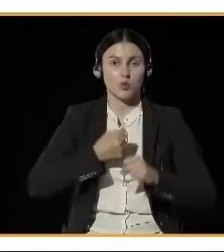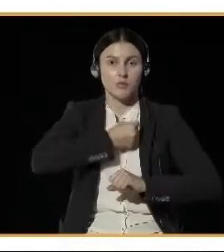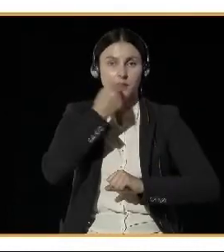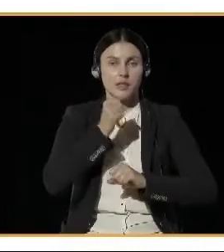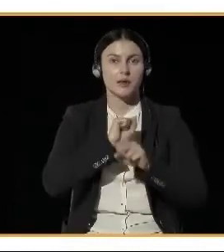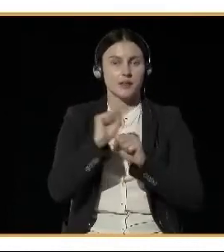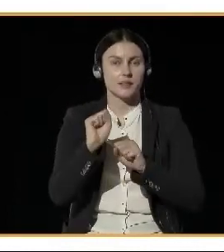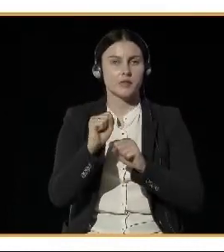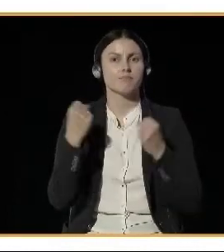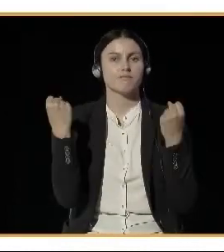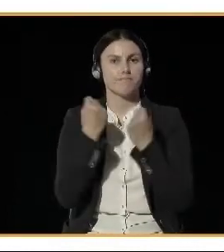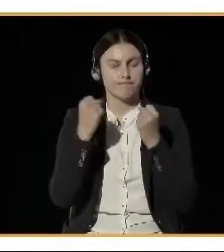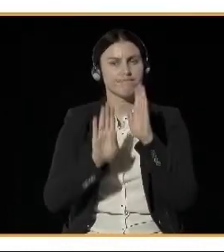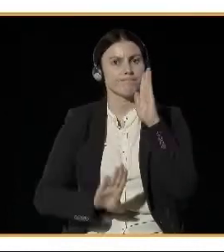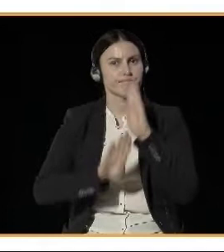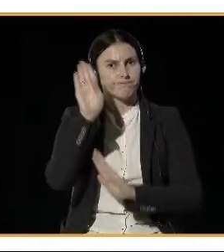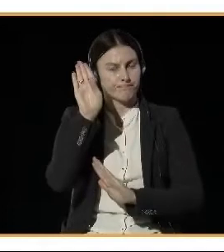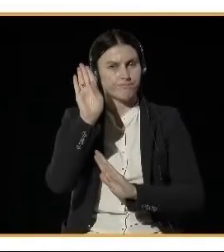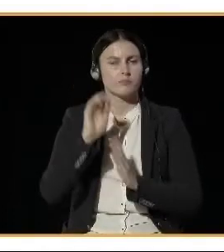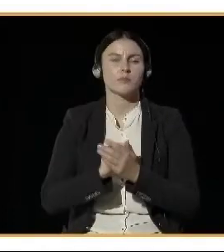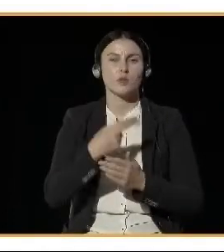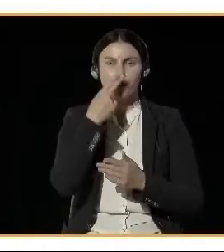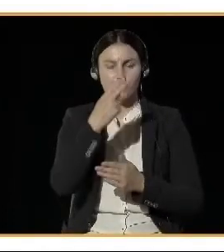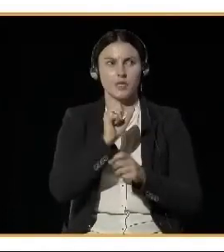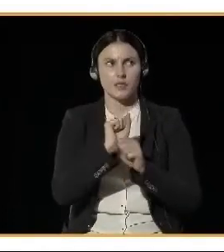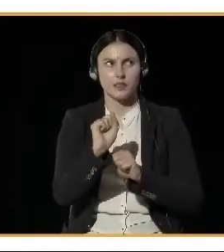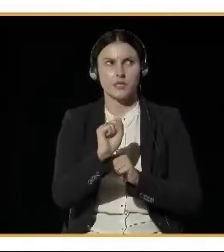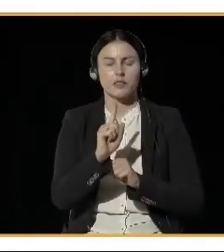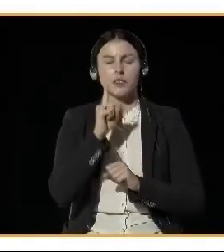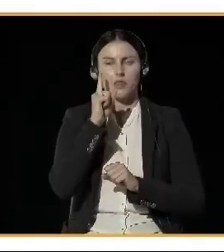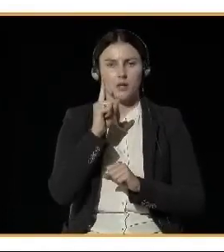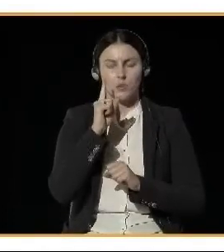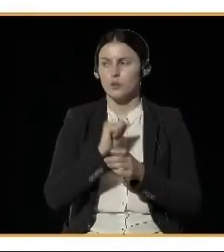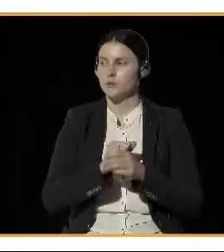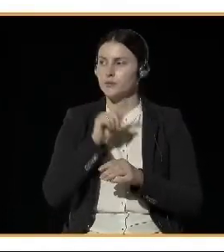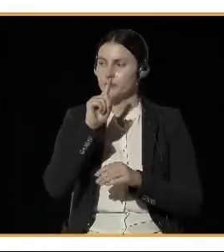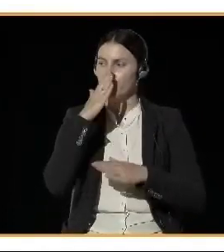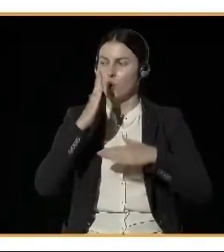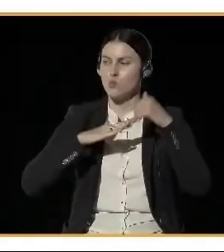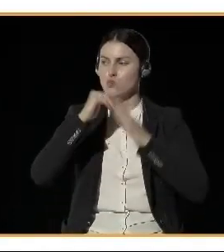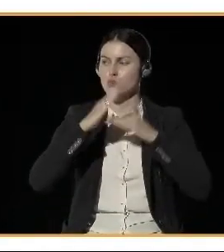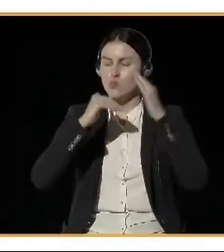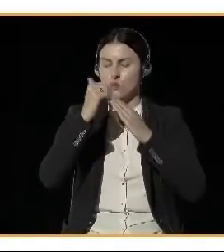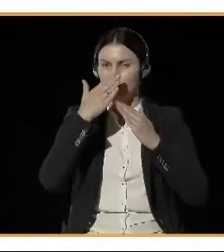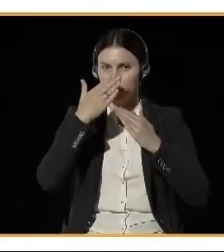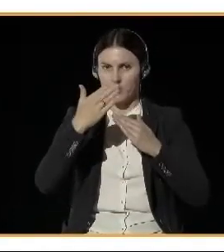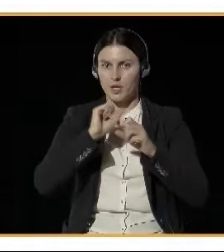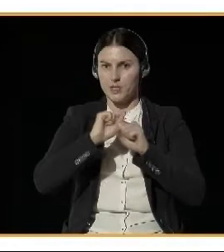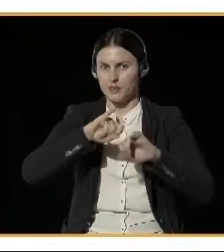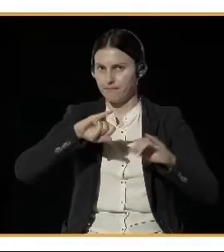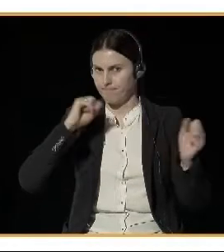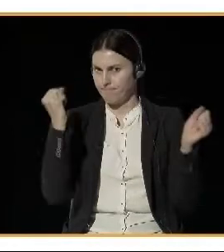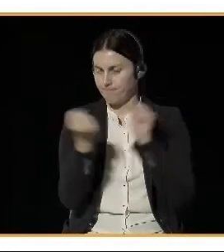So as you can see, the pyramid turns, we can say, turns upside down and takes such